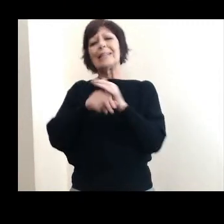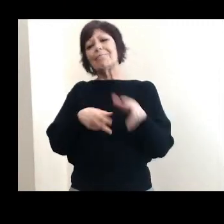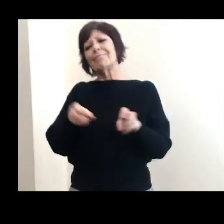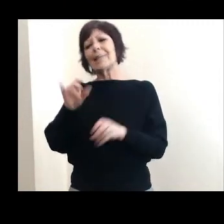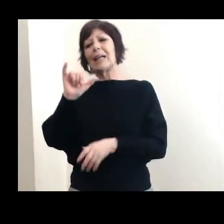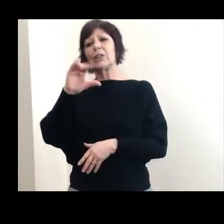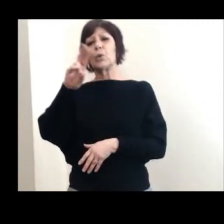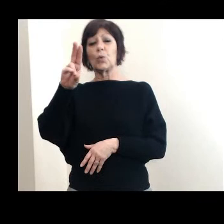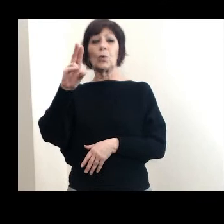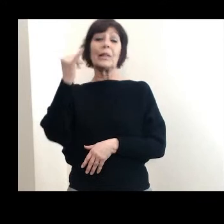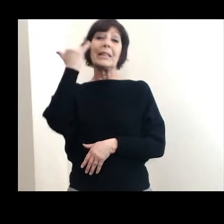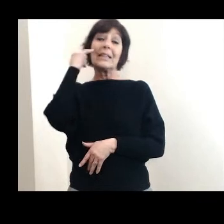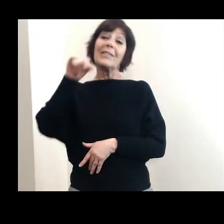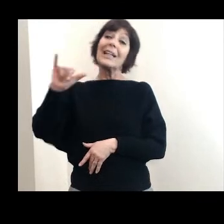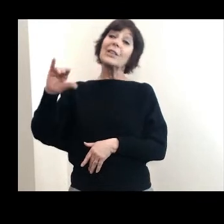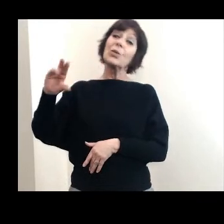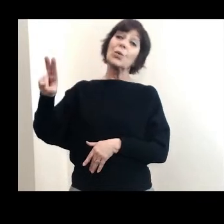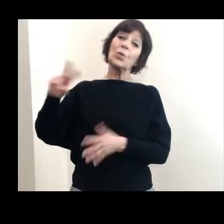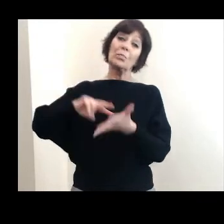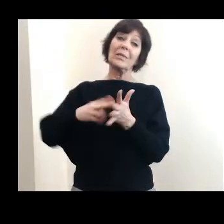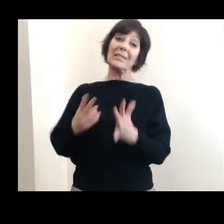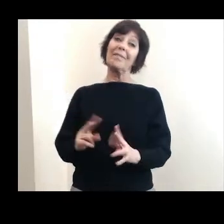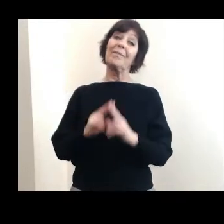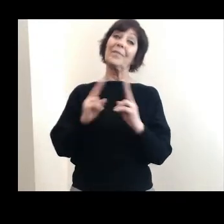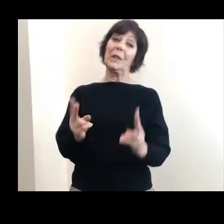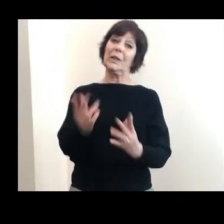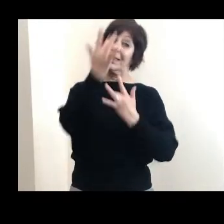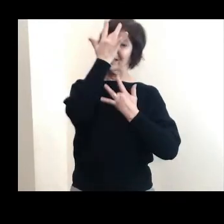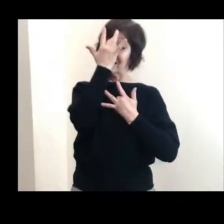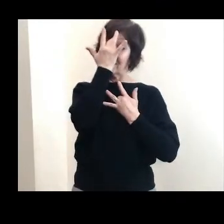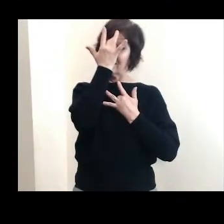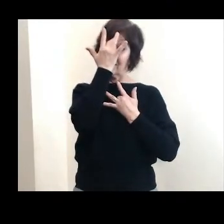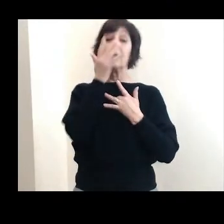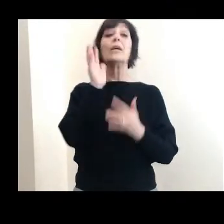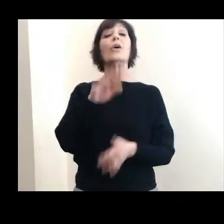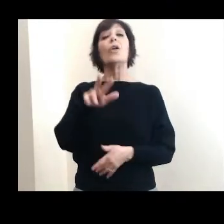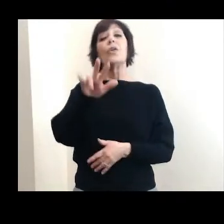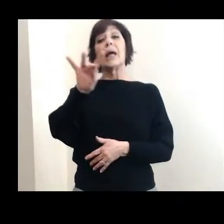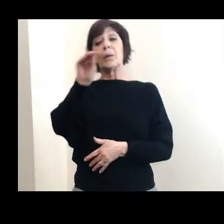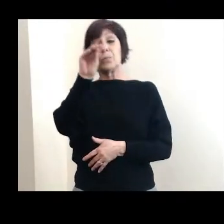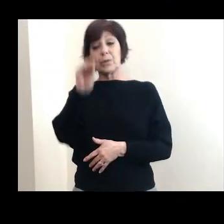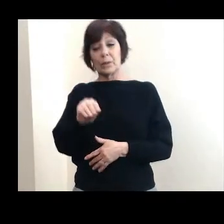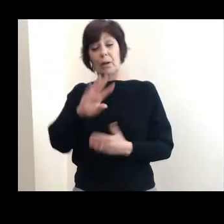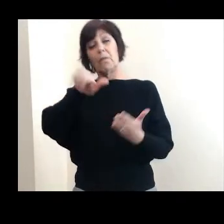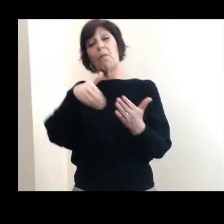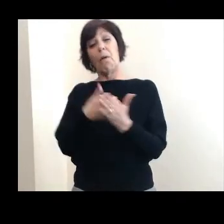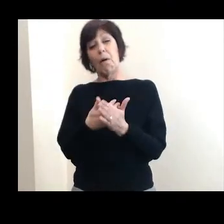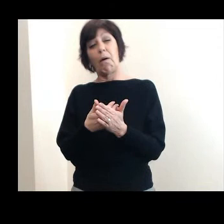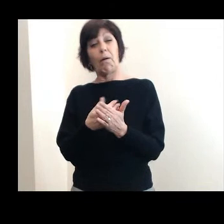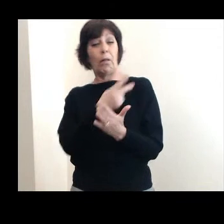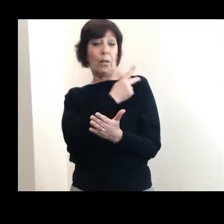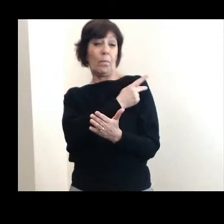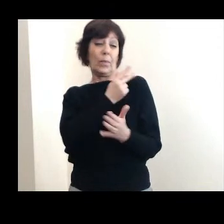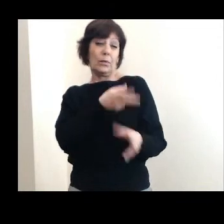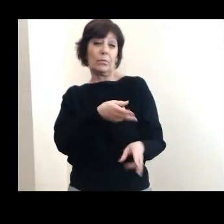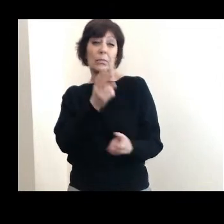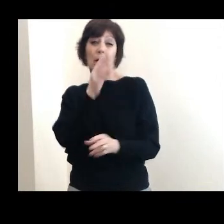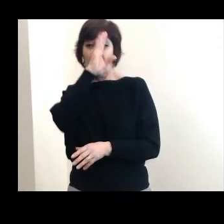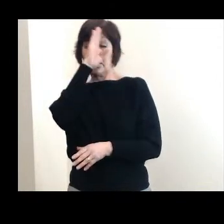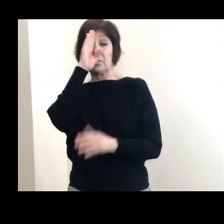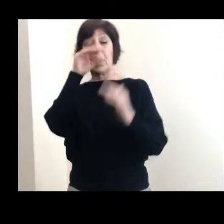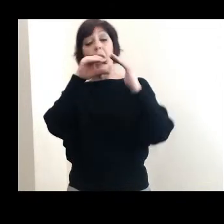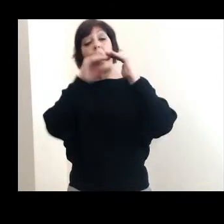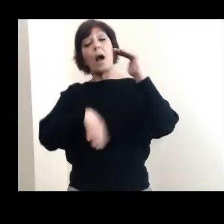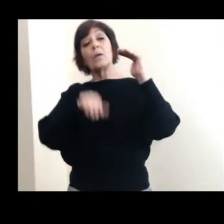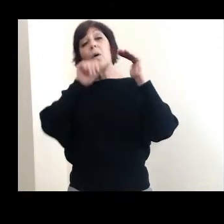in the ICU, that means you're very sick. And 38% of all COVID-19 patient hospitalizations are under the